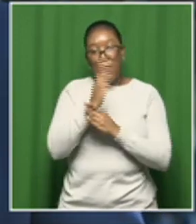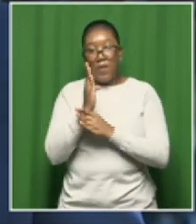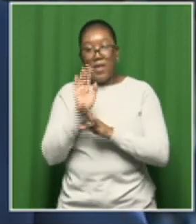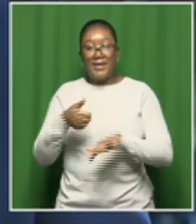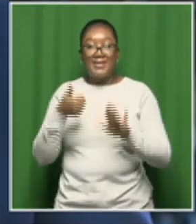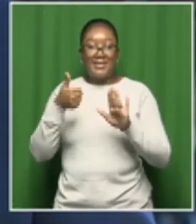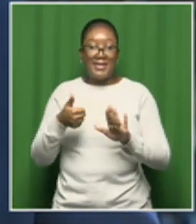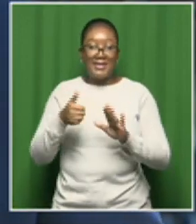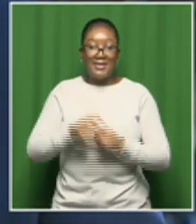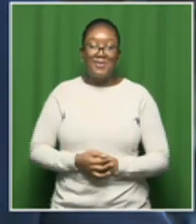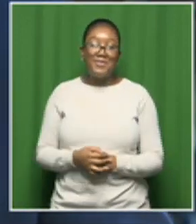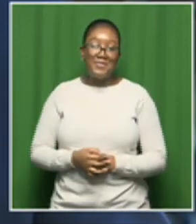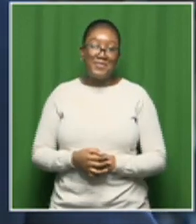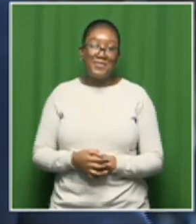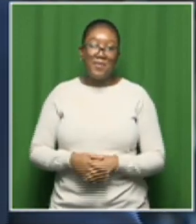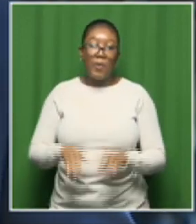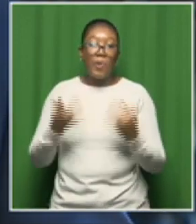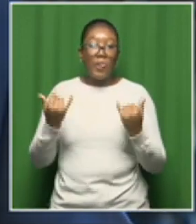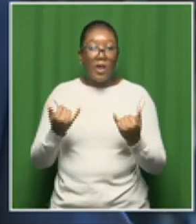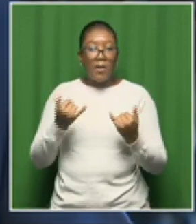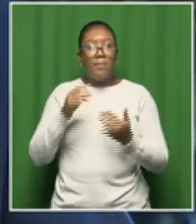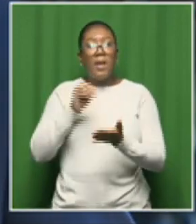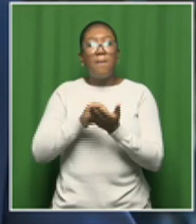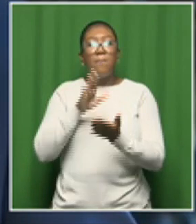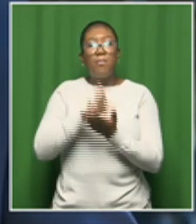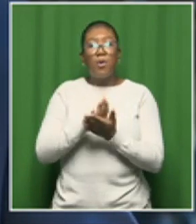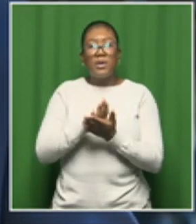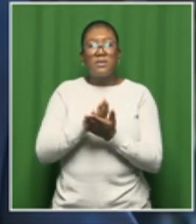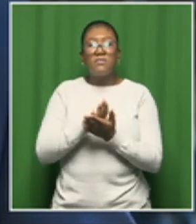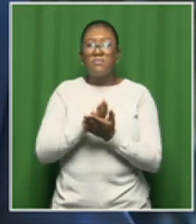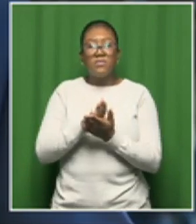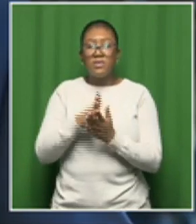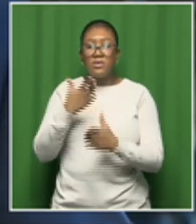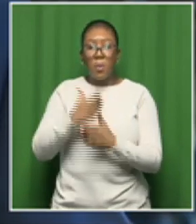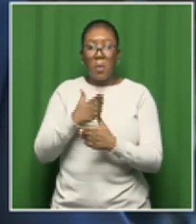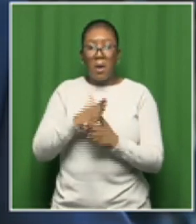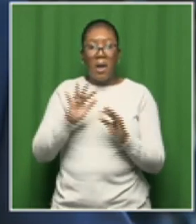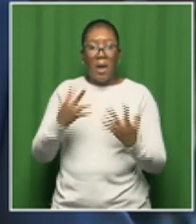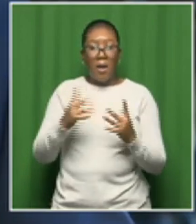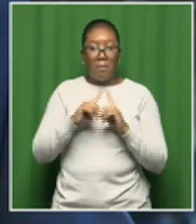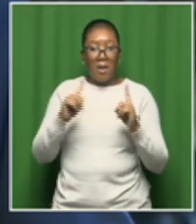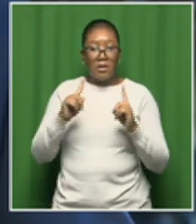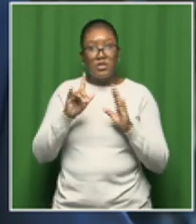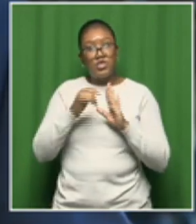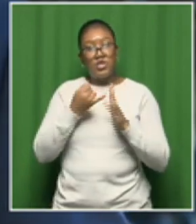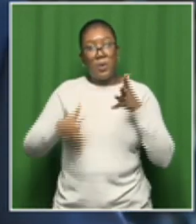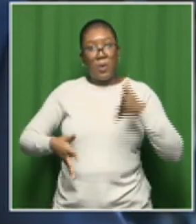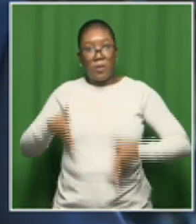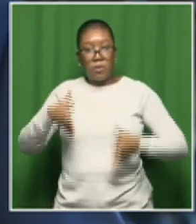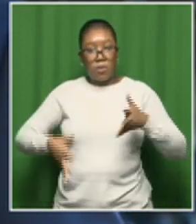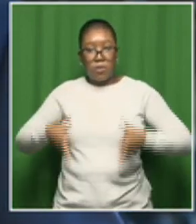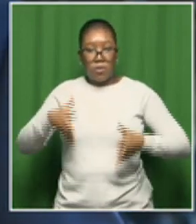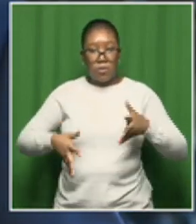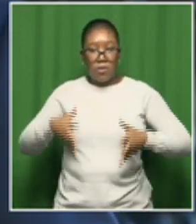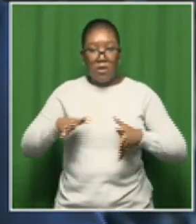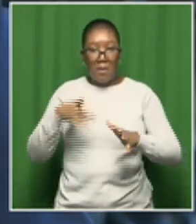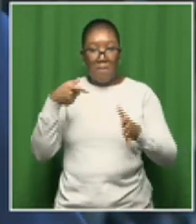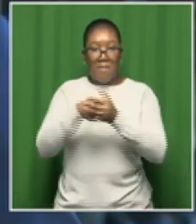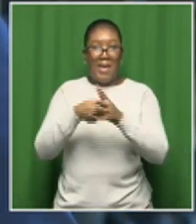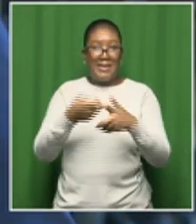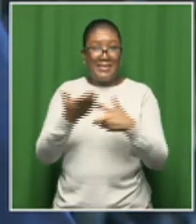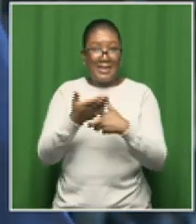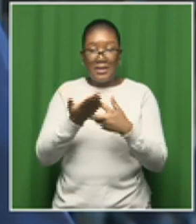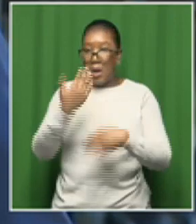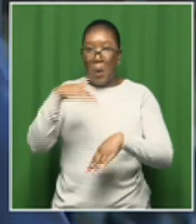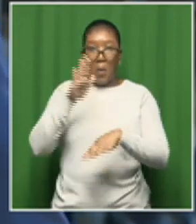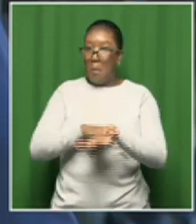speak to our viewers at home in terms of how the bookings work, because I've heard people say, well, you don't just show up and walk in anymore. Is that correct? And how does